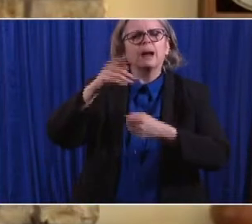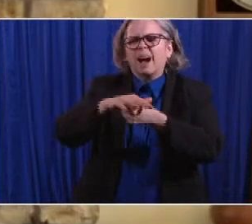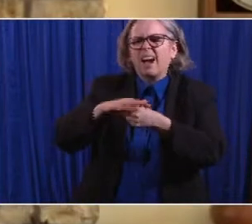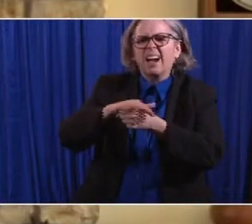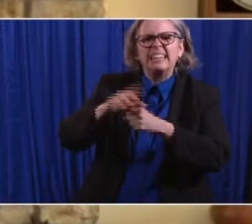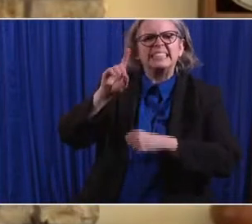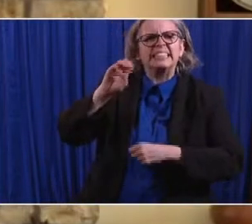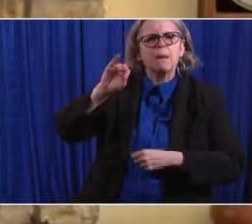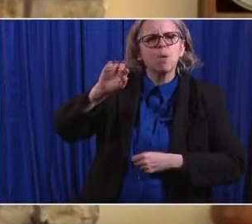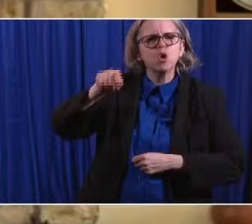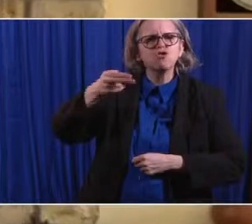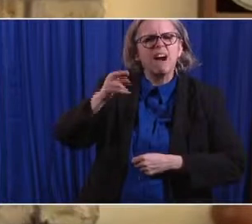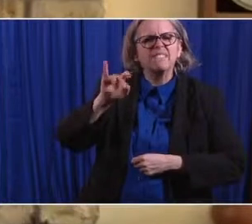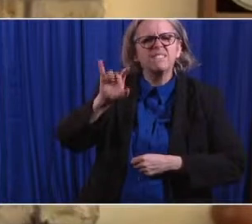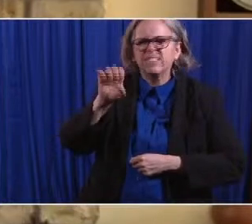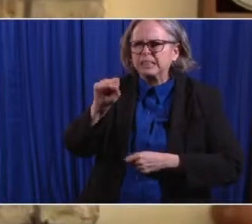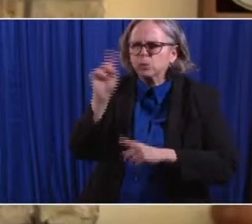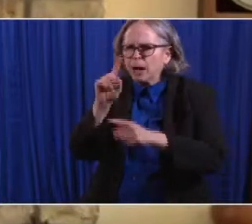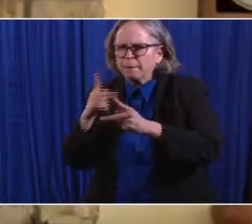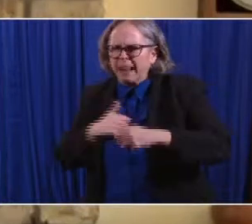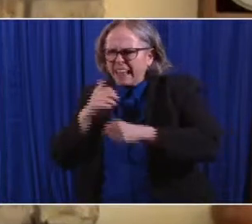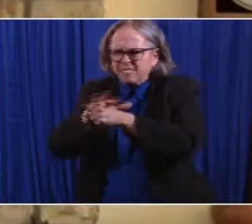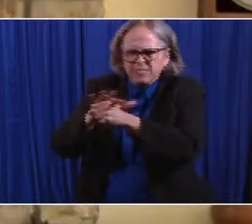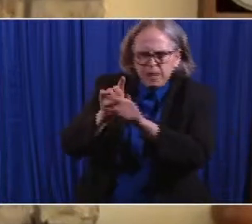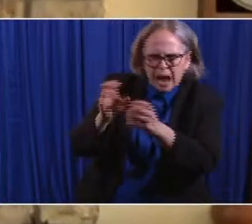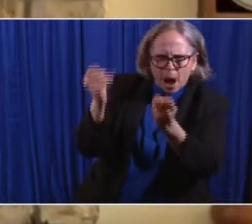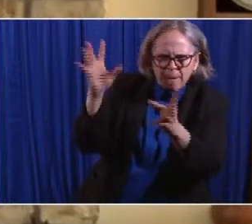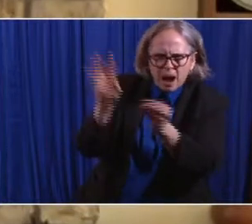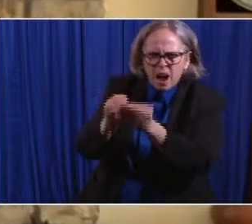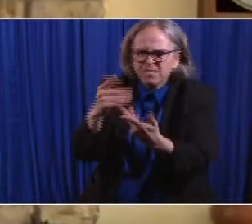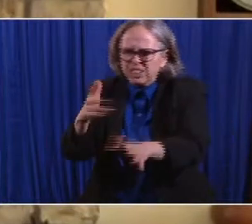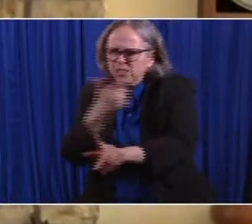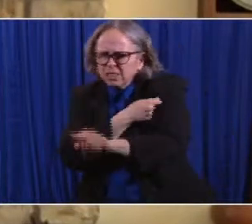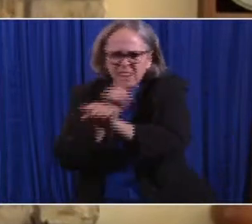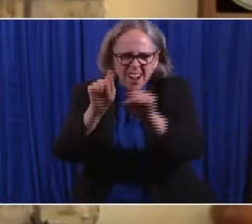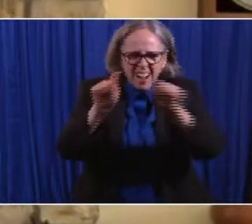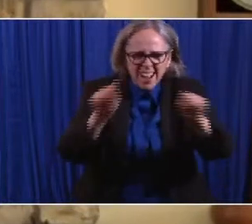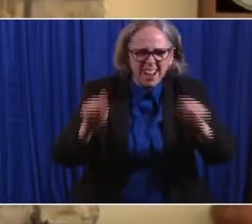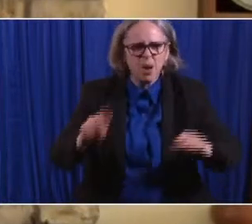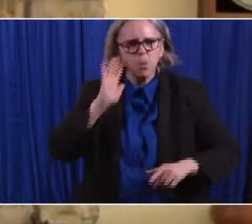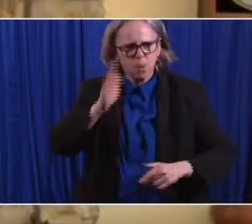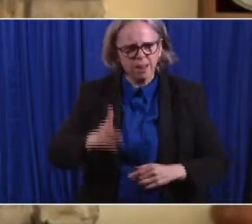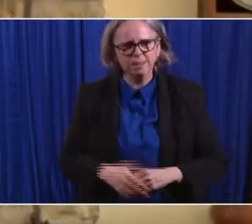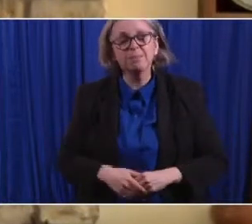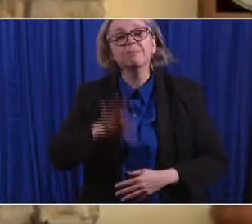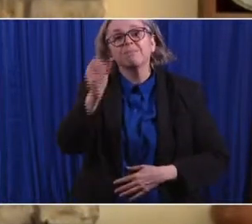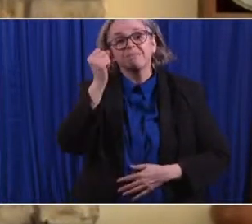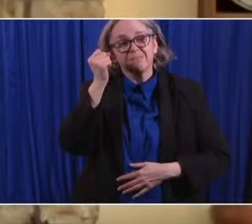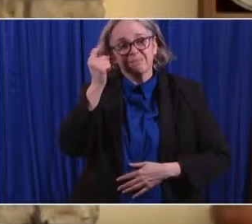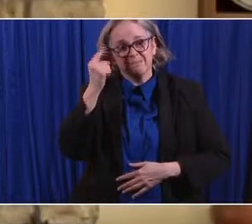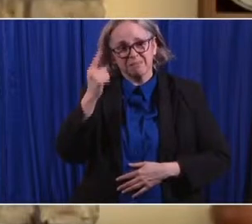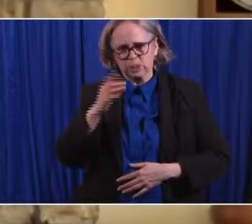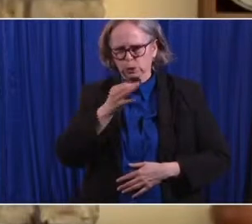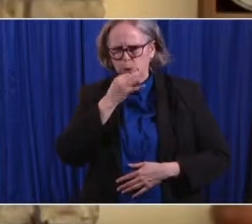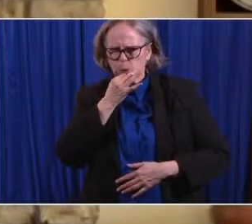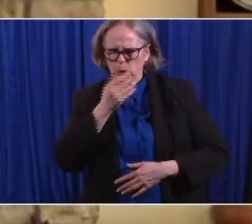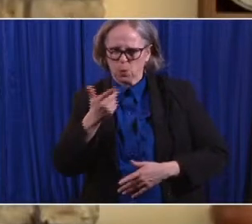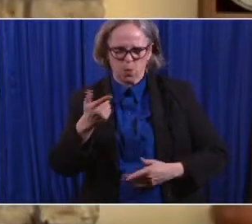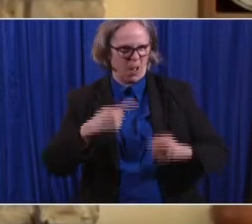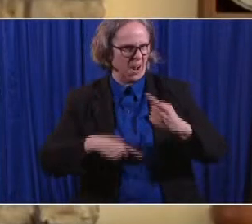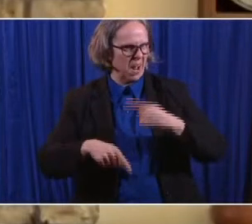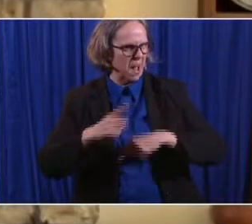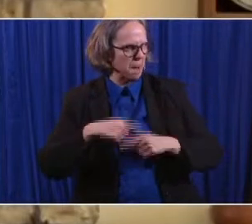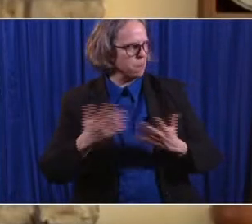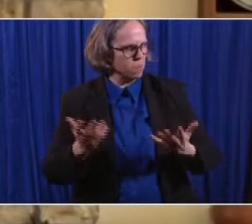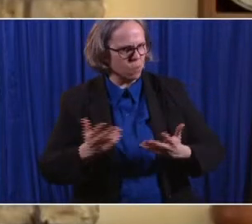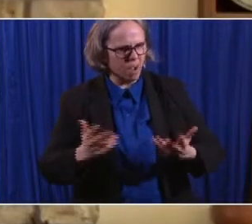when the switch is made over, so that we're starting to see in the next couple of days, when we're starting to see that one vaccine come